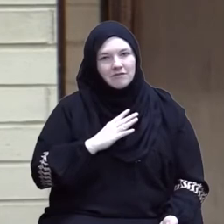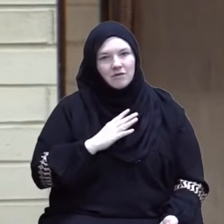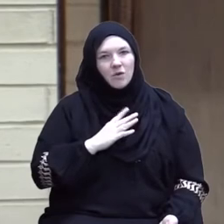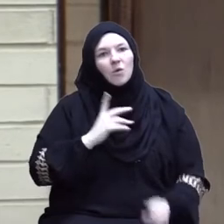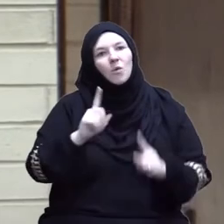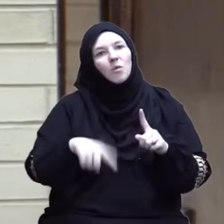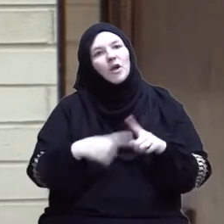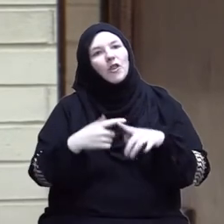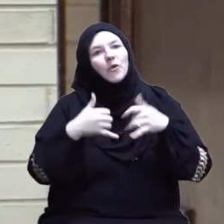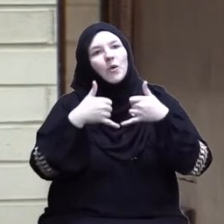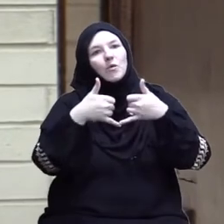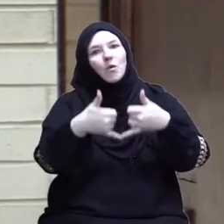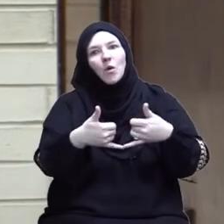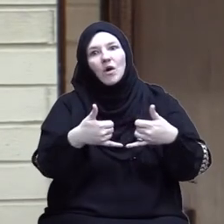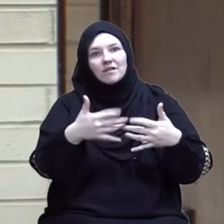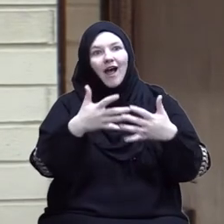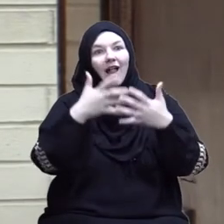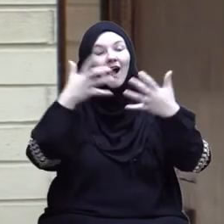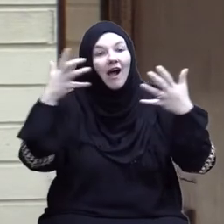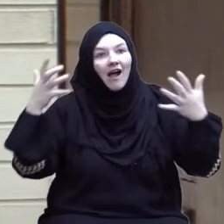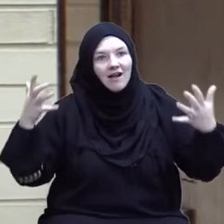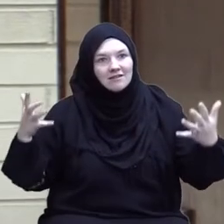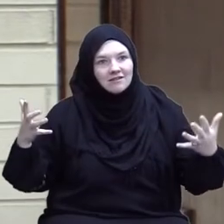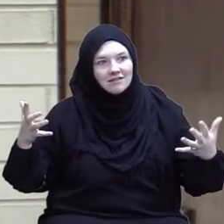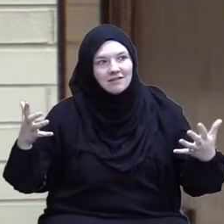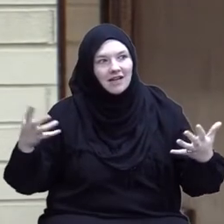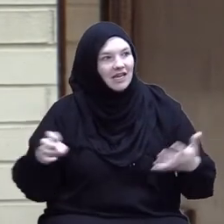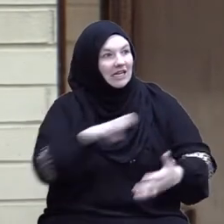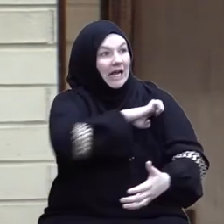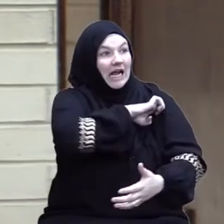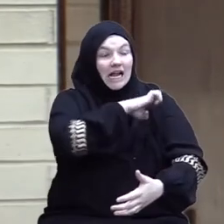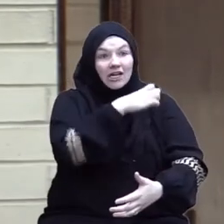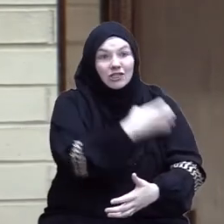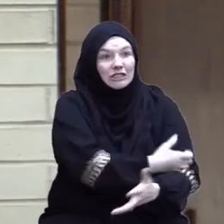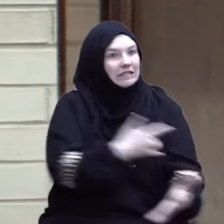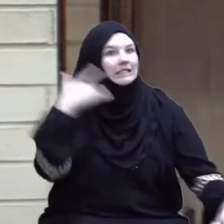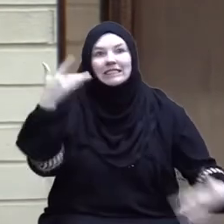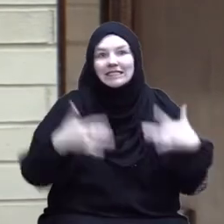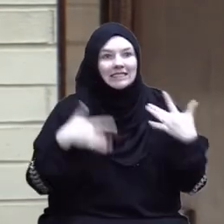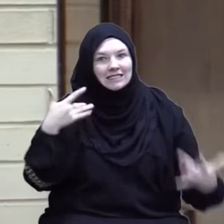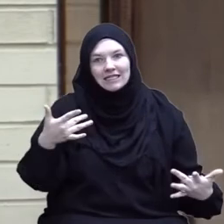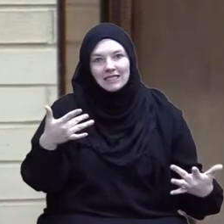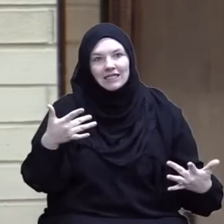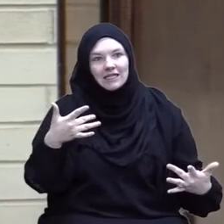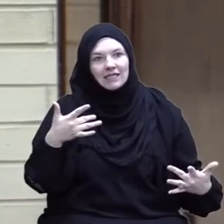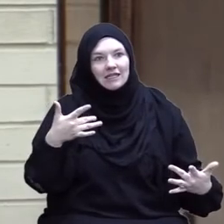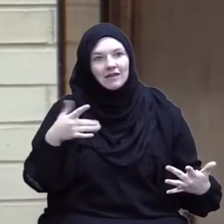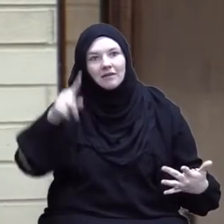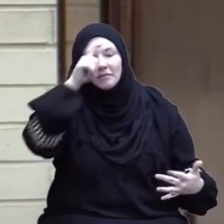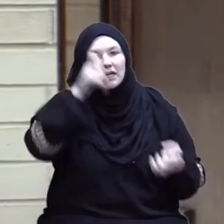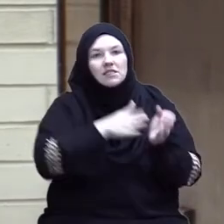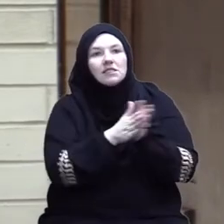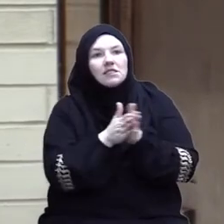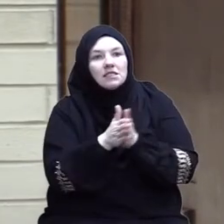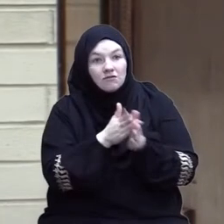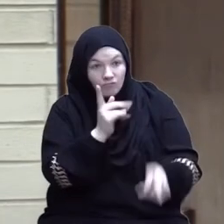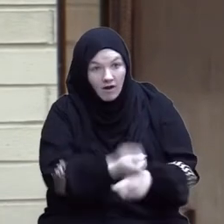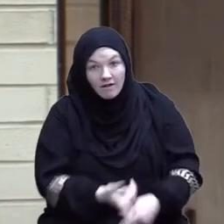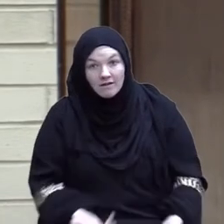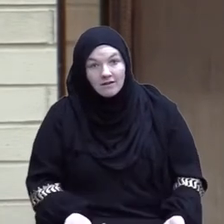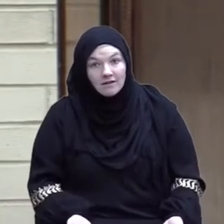the reward is awesome, the energy is there because there's a motive,